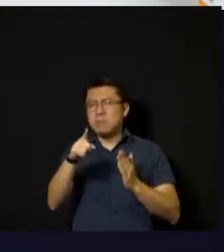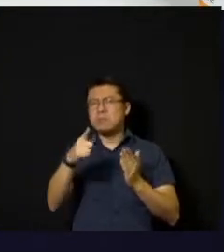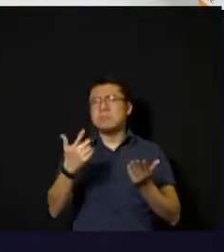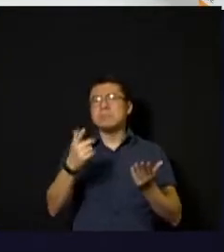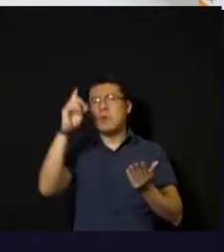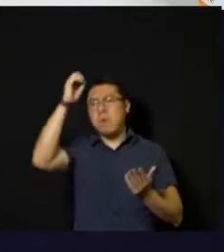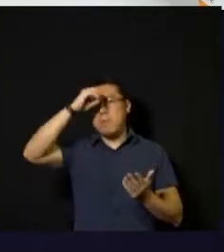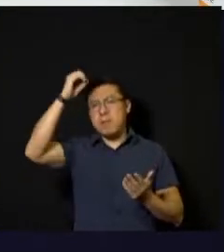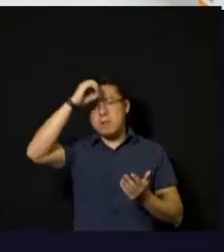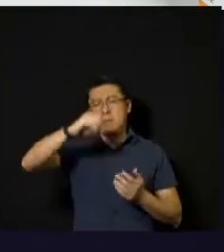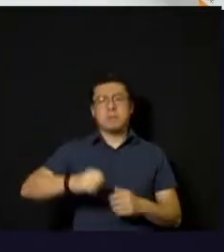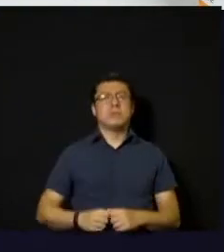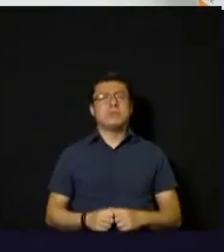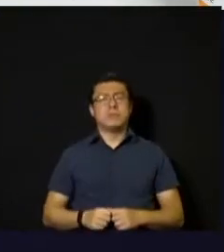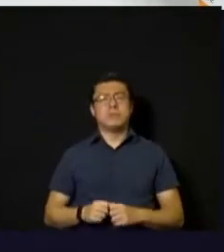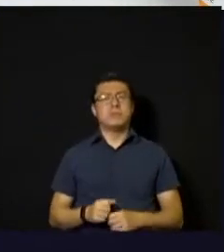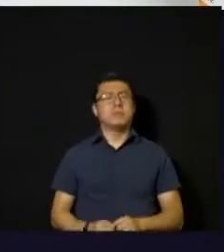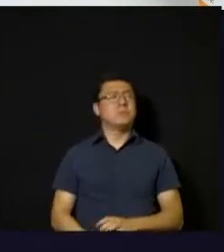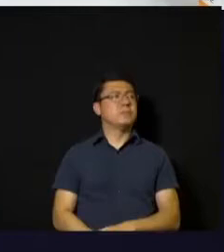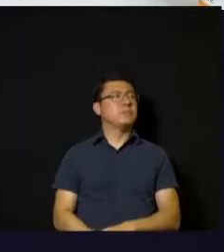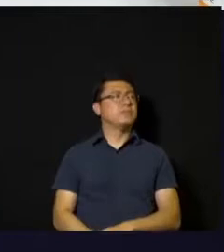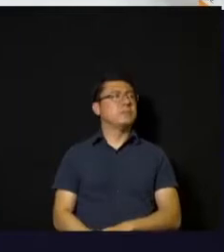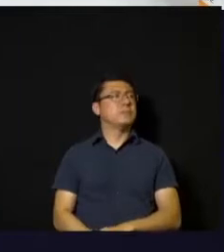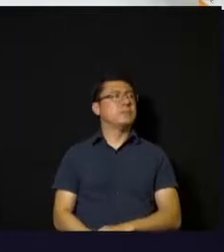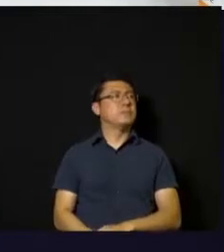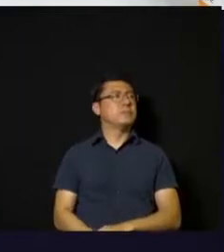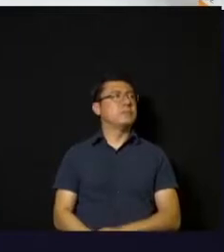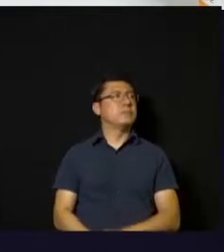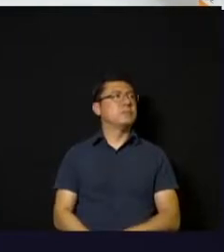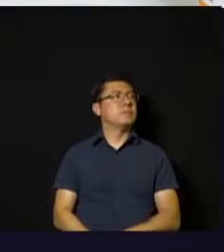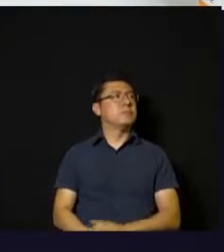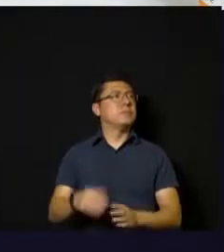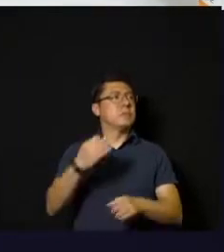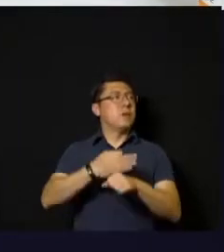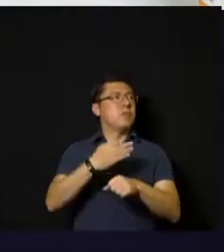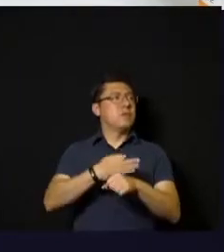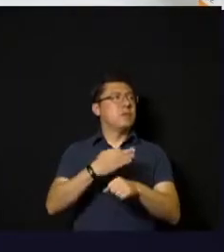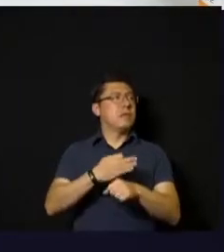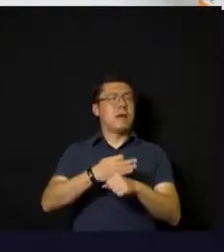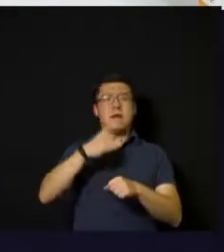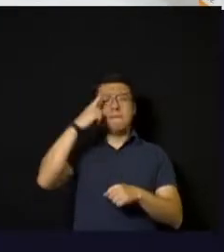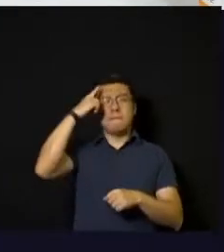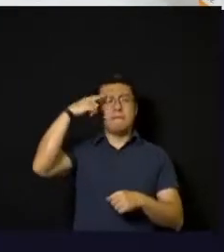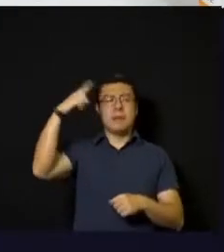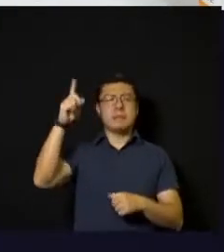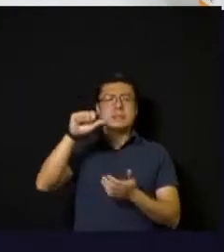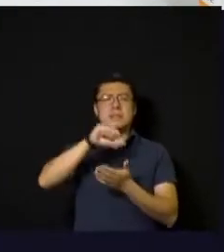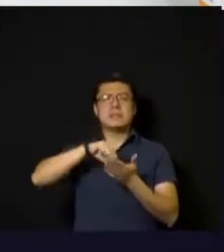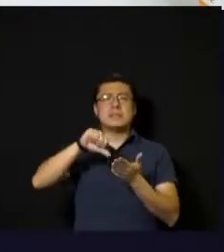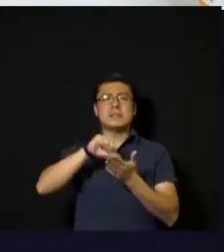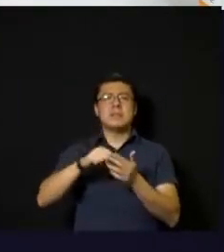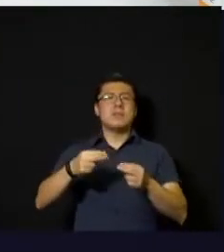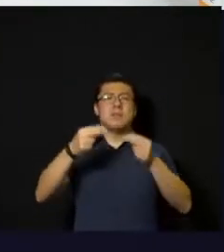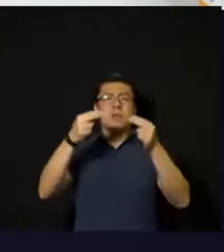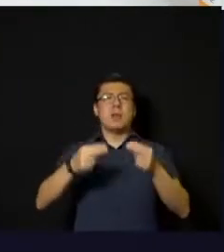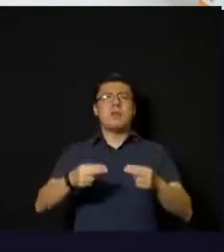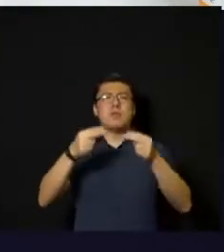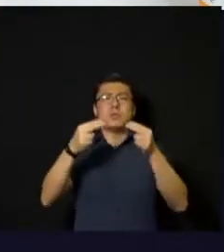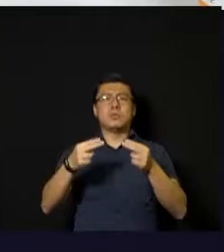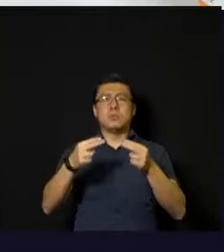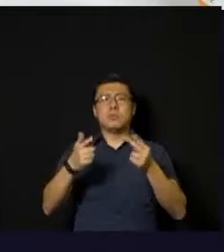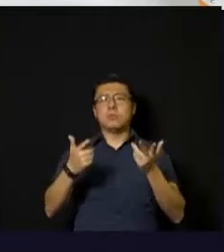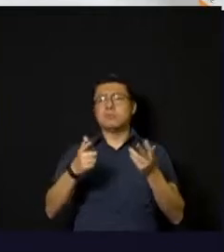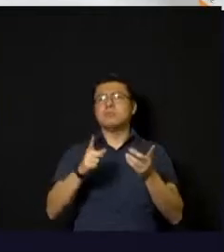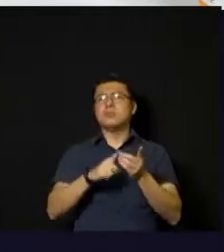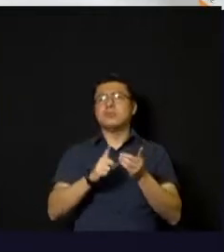What would you tell me? Well, right now, Diego, it's very easy to have your virtual business